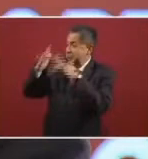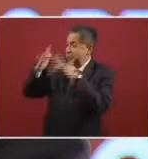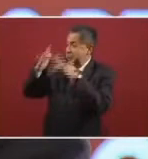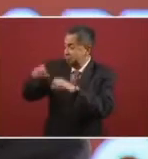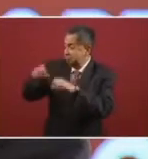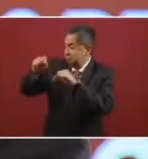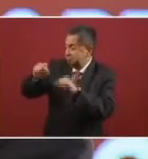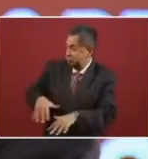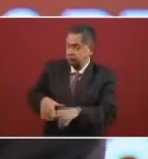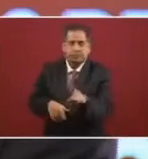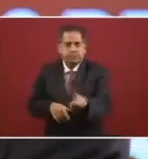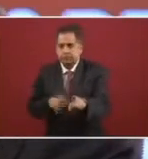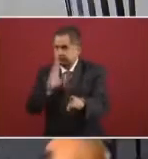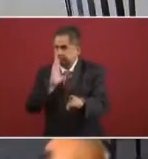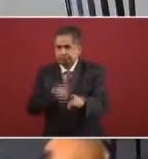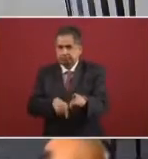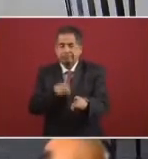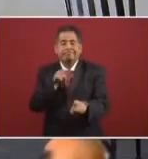country.